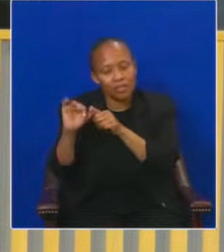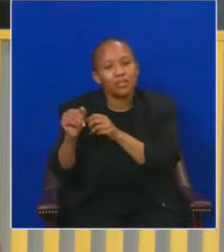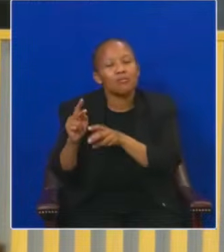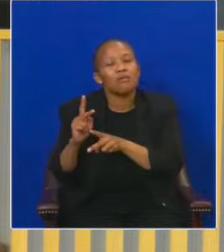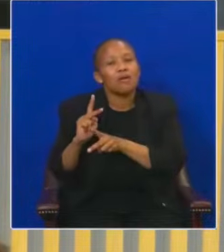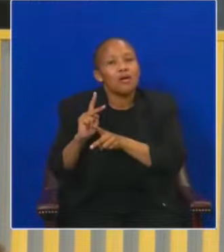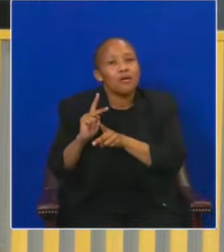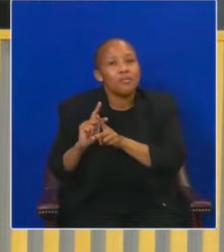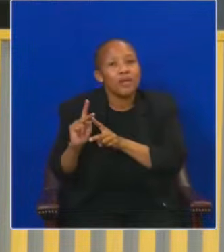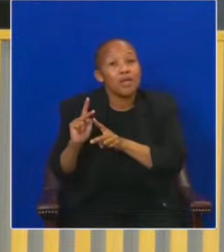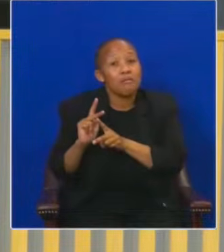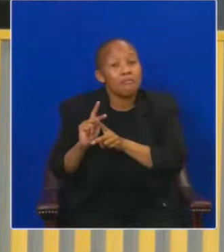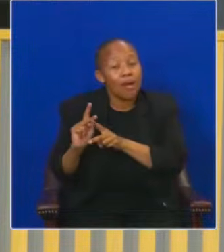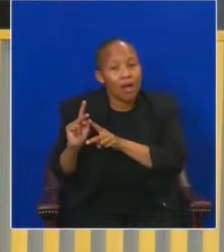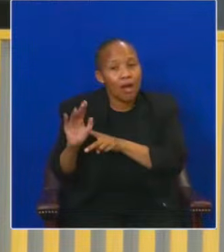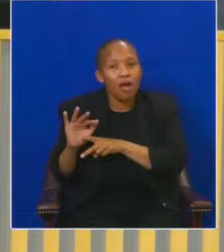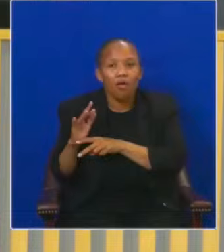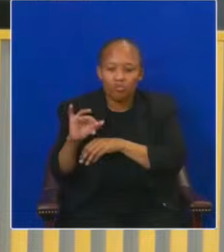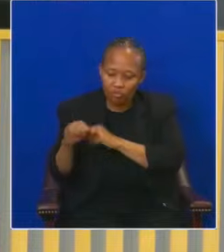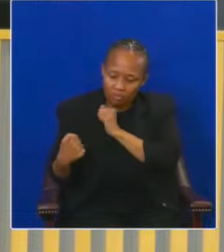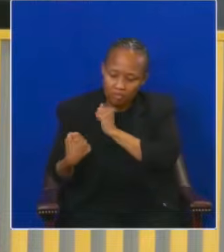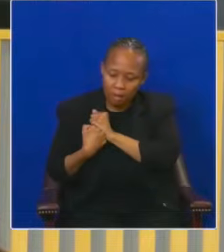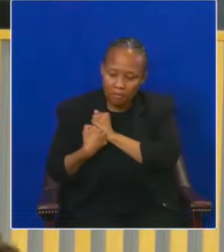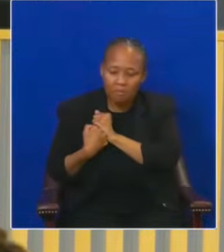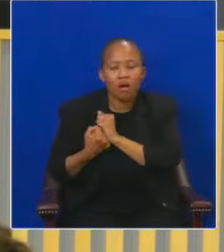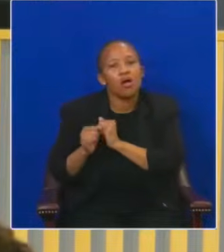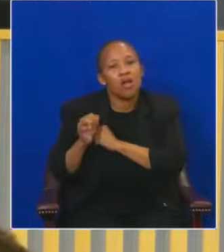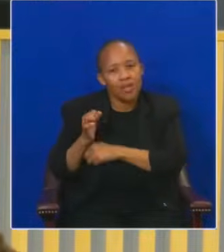the warrant of arrest by